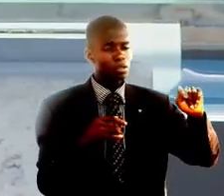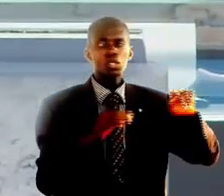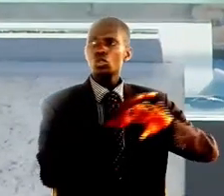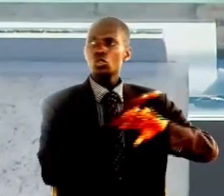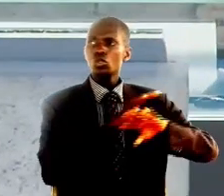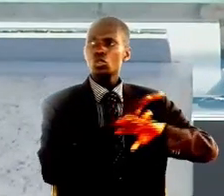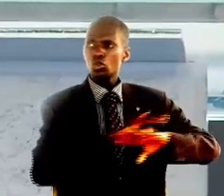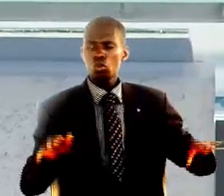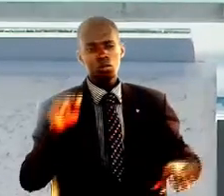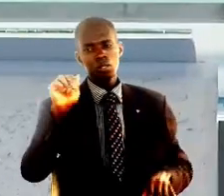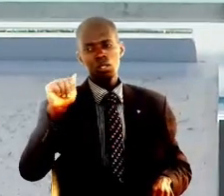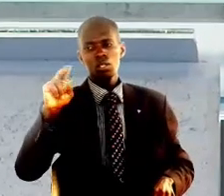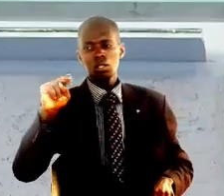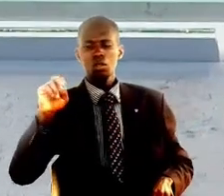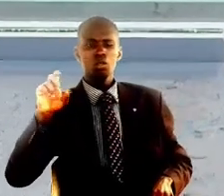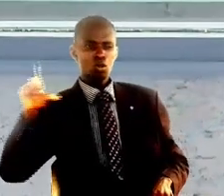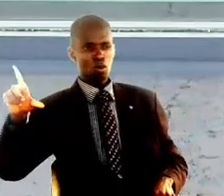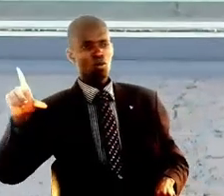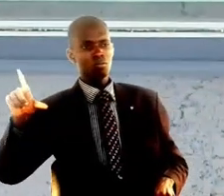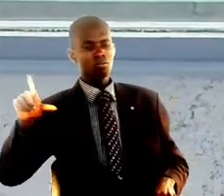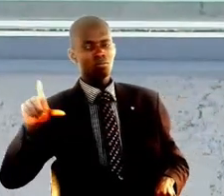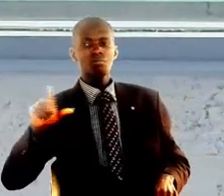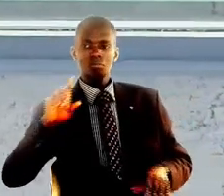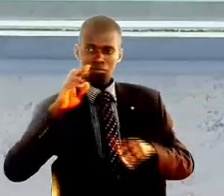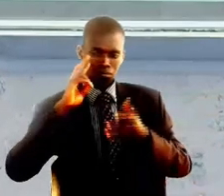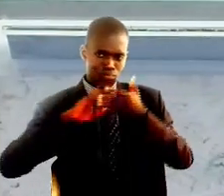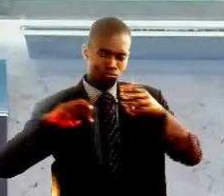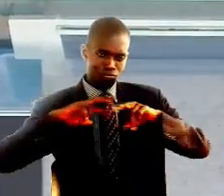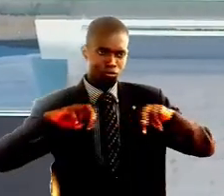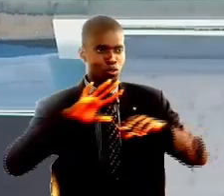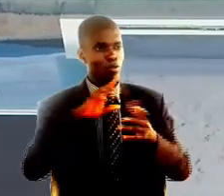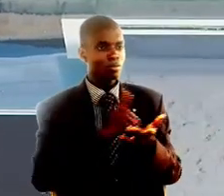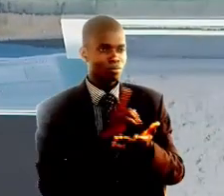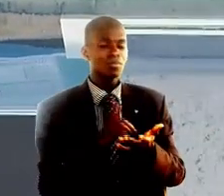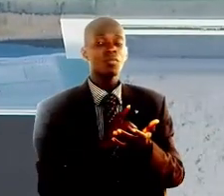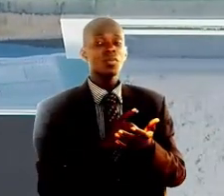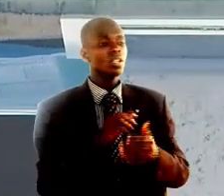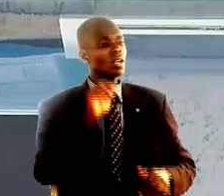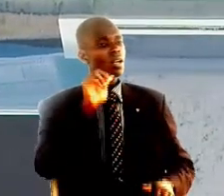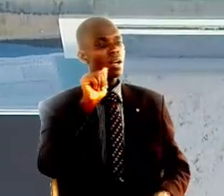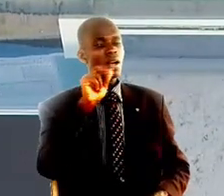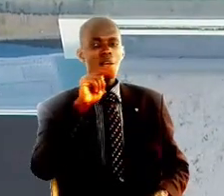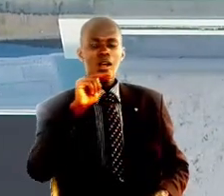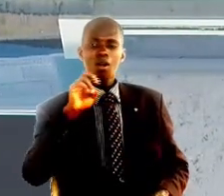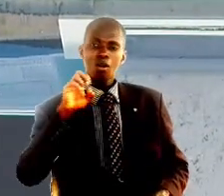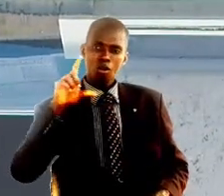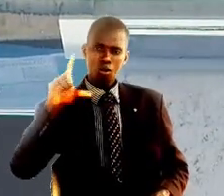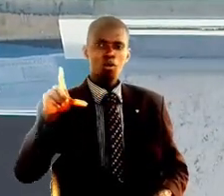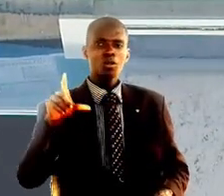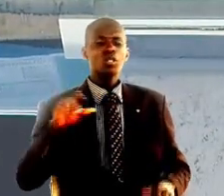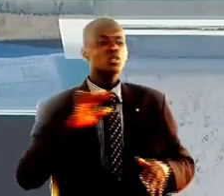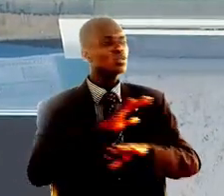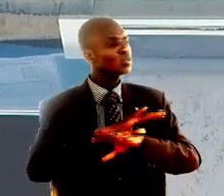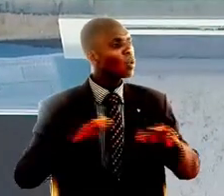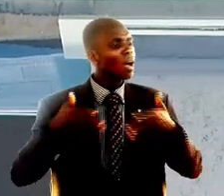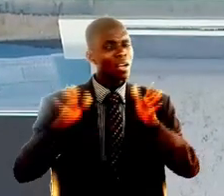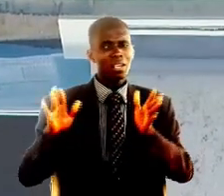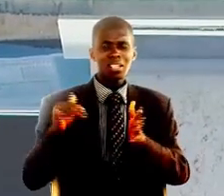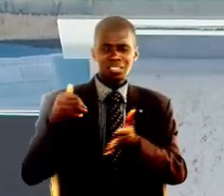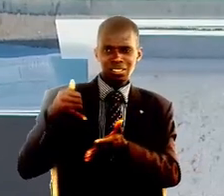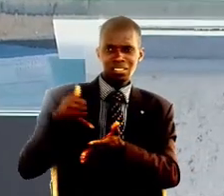annul. Don't allow your language, your utterance to cancel, annul all those good intentions.